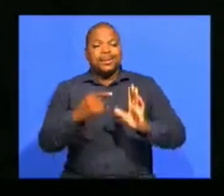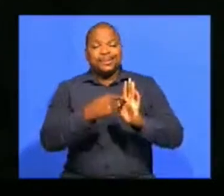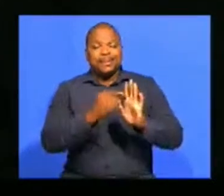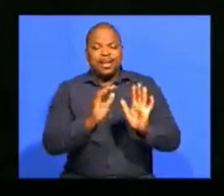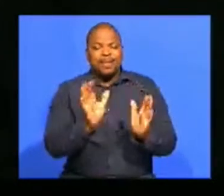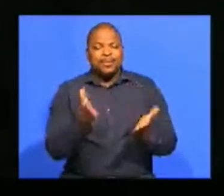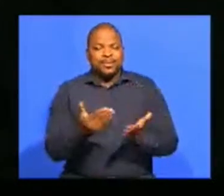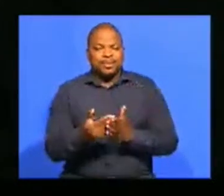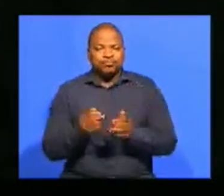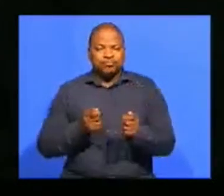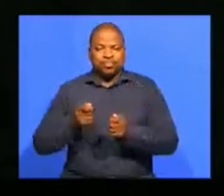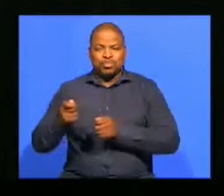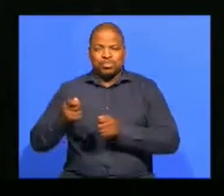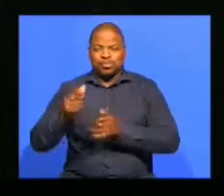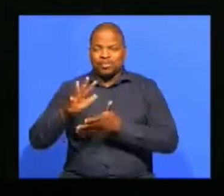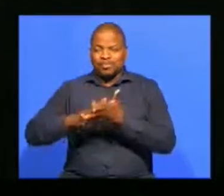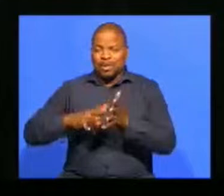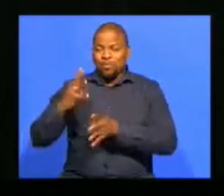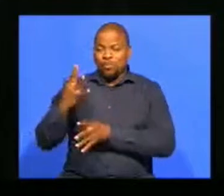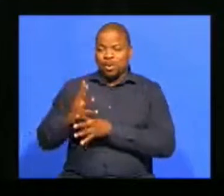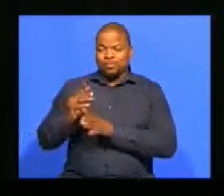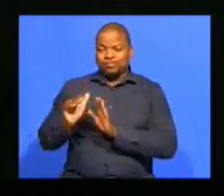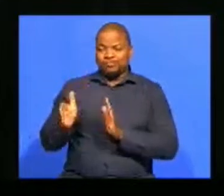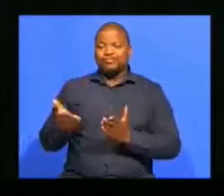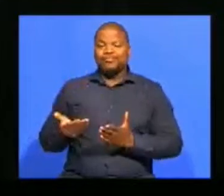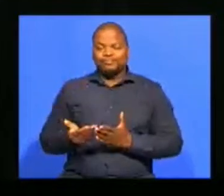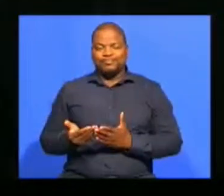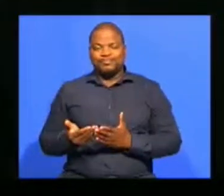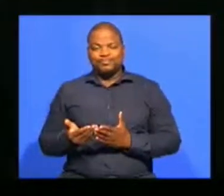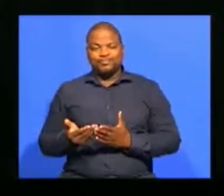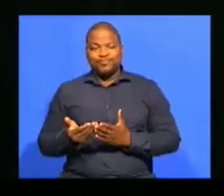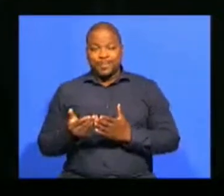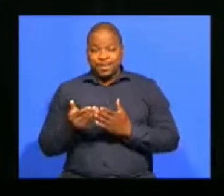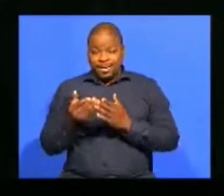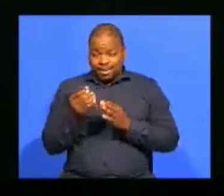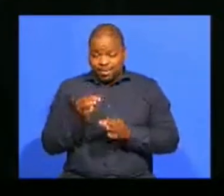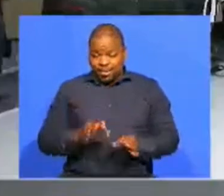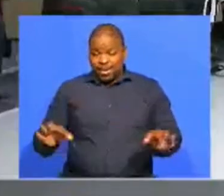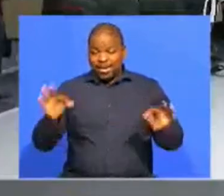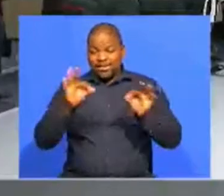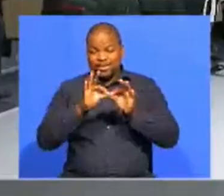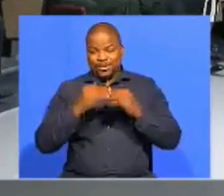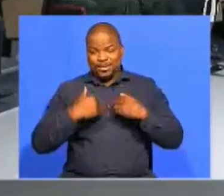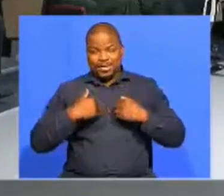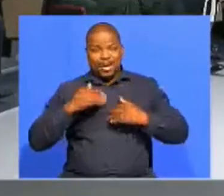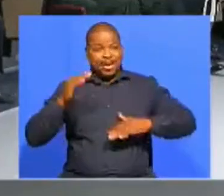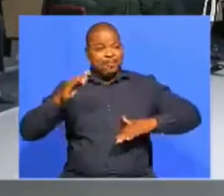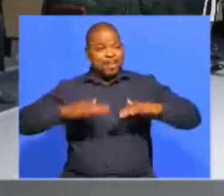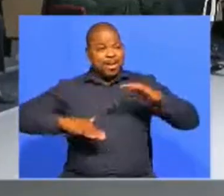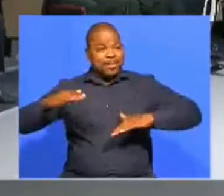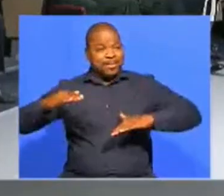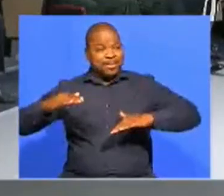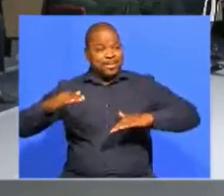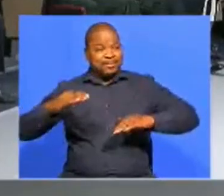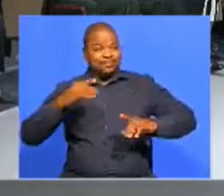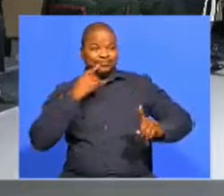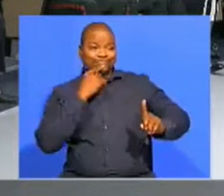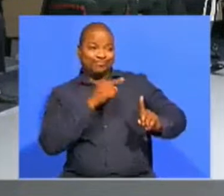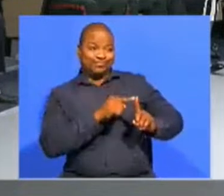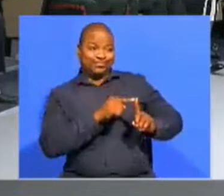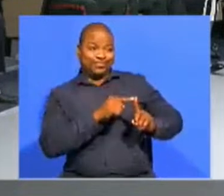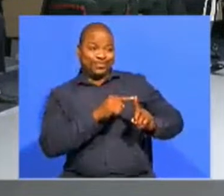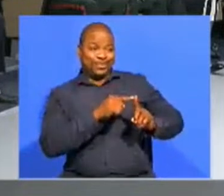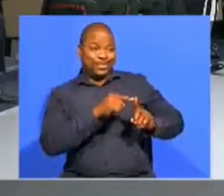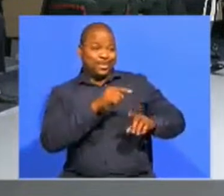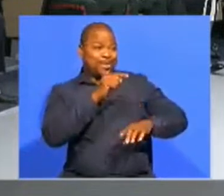it, the regulatory framework for that to be, is important. The Bahamas have been grey